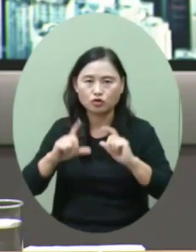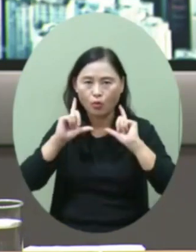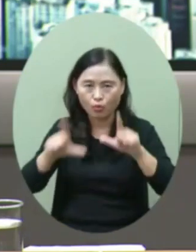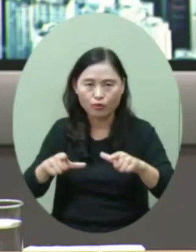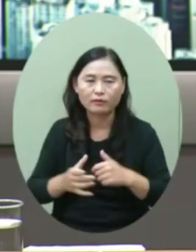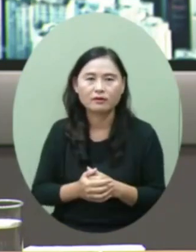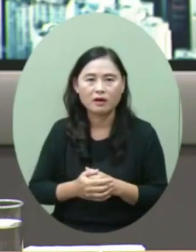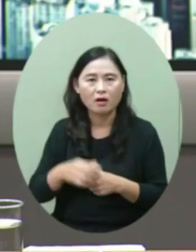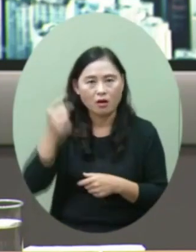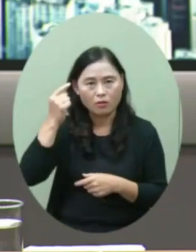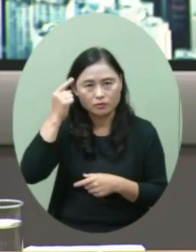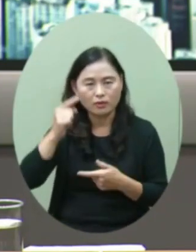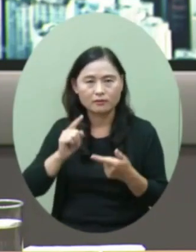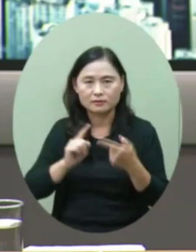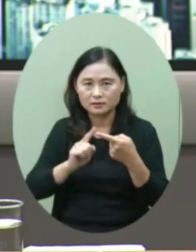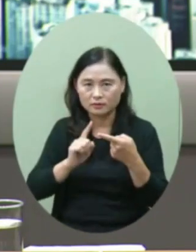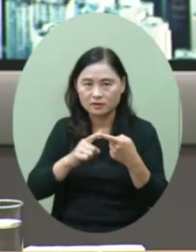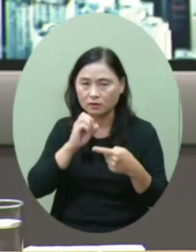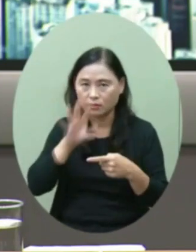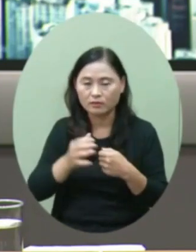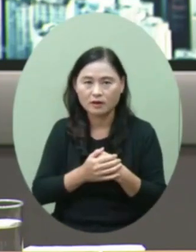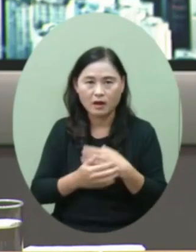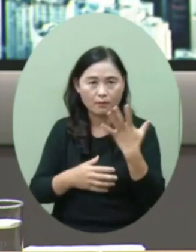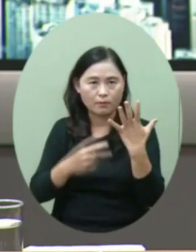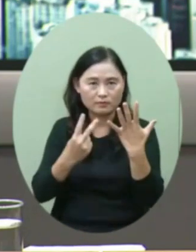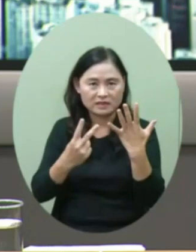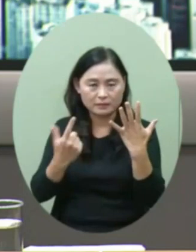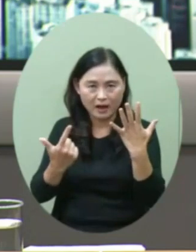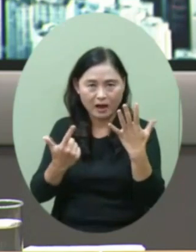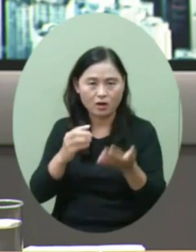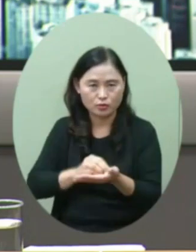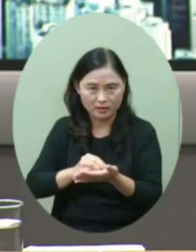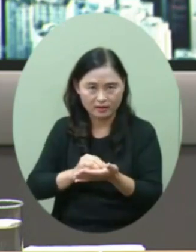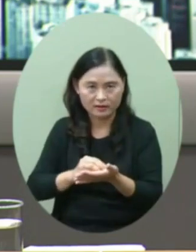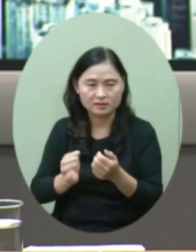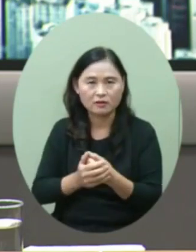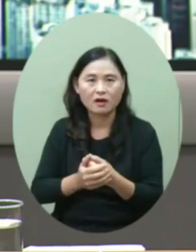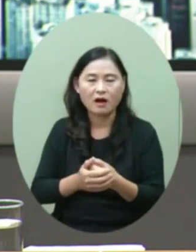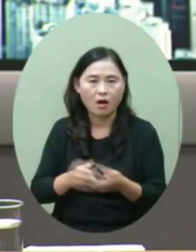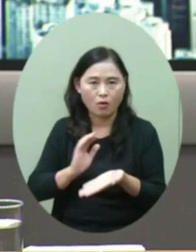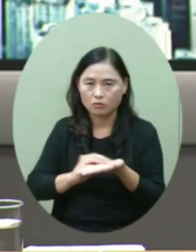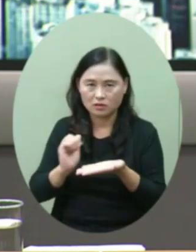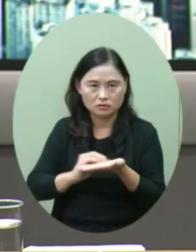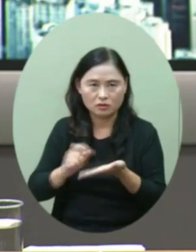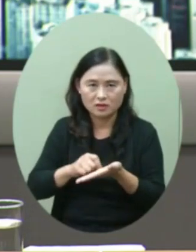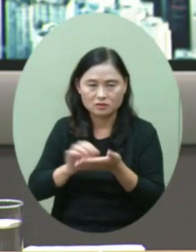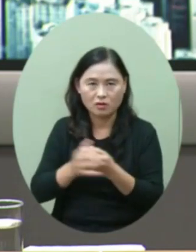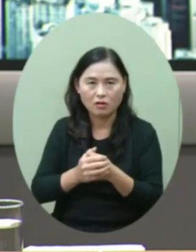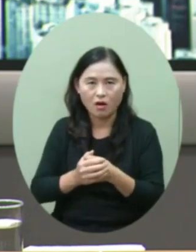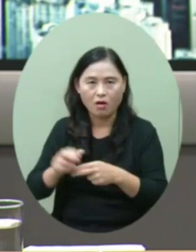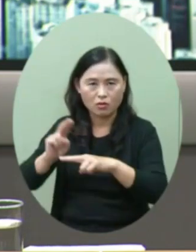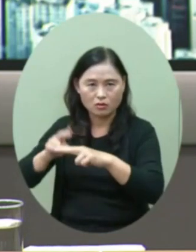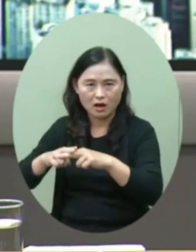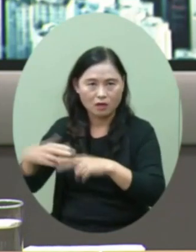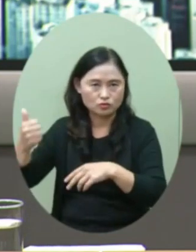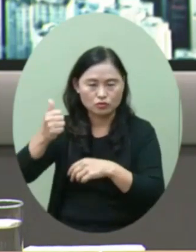legal issues to you, and I'll take questions afterwards. First, I want to stress that when the decision was made on the 28th of